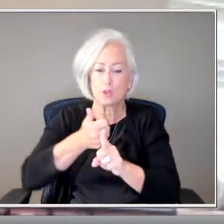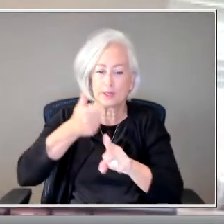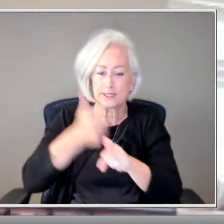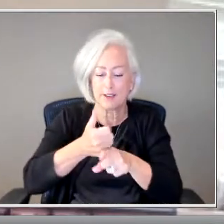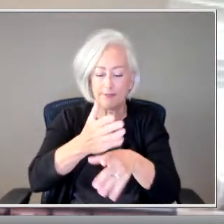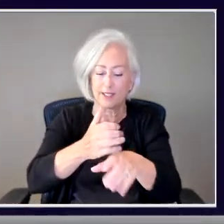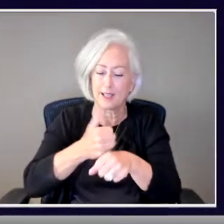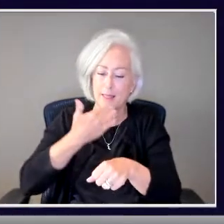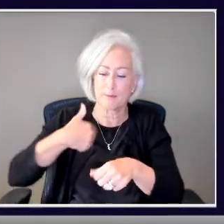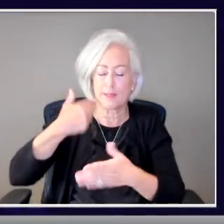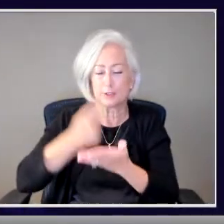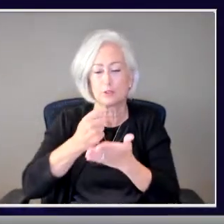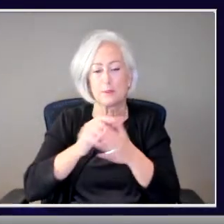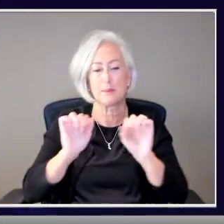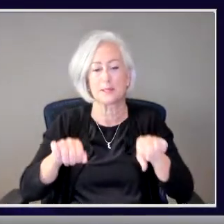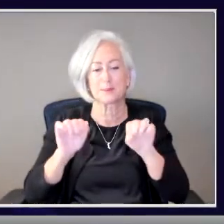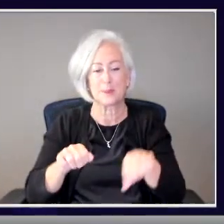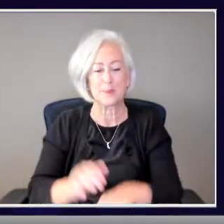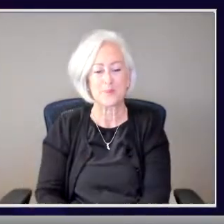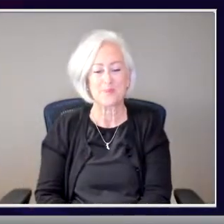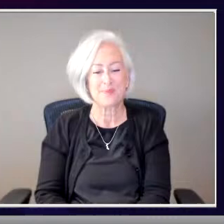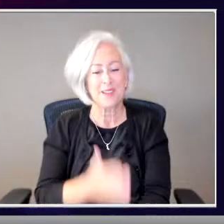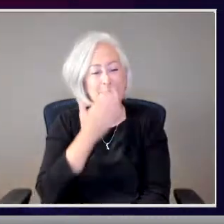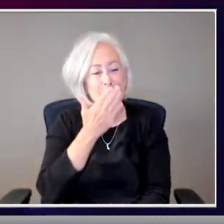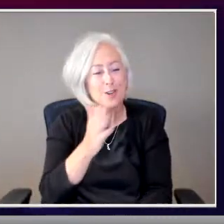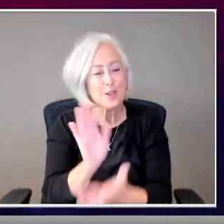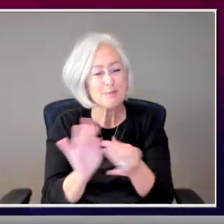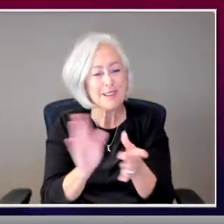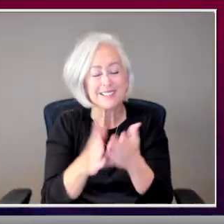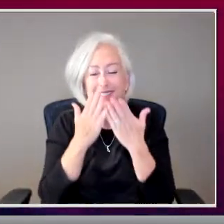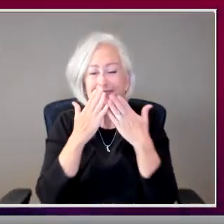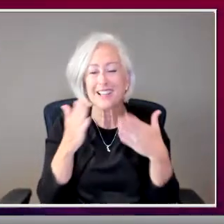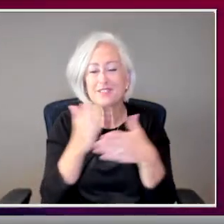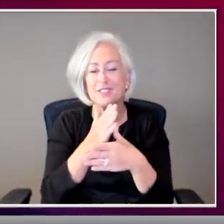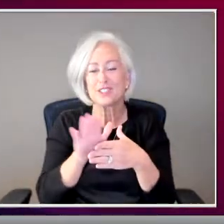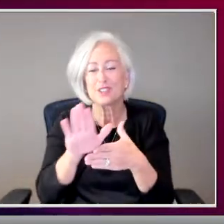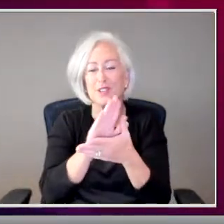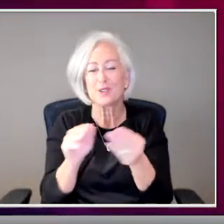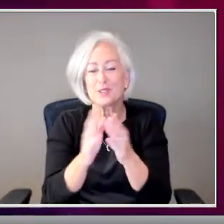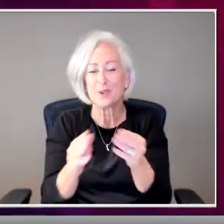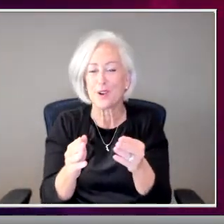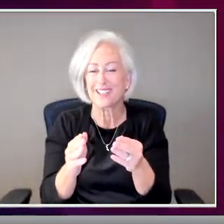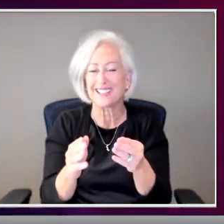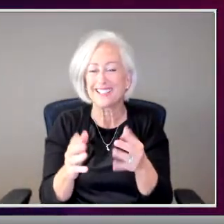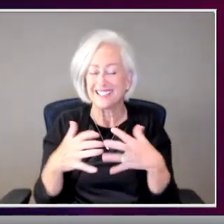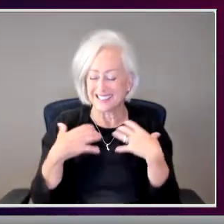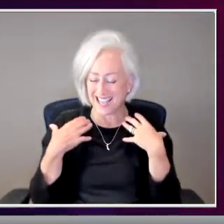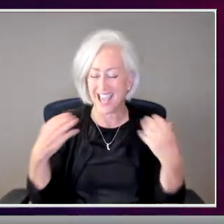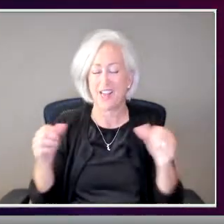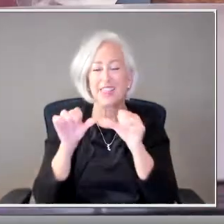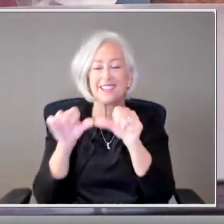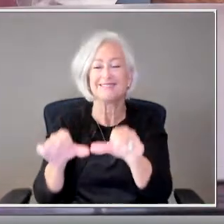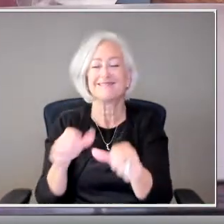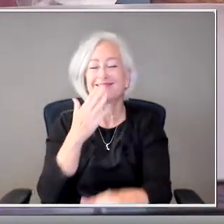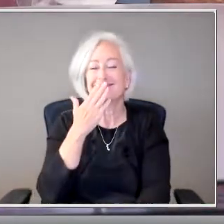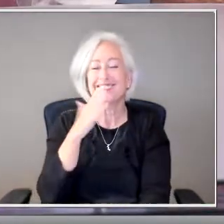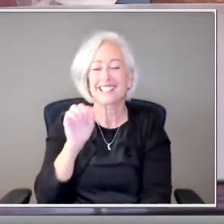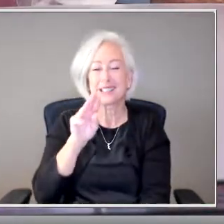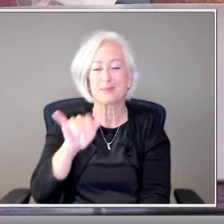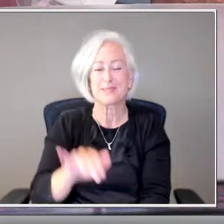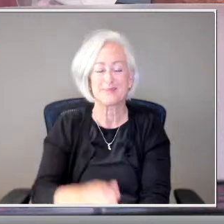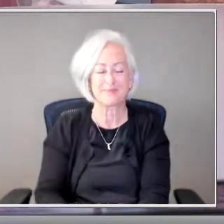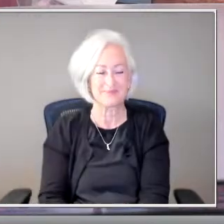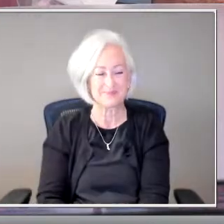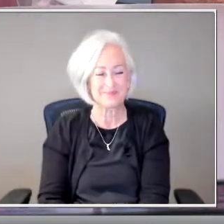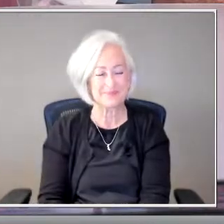get. Great message. Thank you again for sharing your story, and just be well. Thanks, Amy. Thank you. So Dr. Porter,